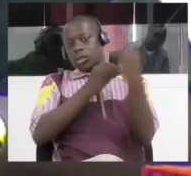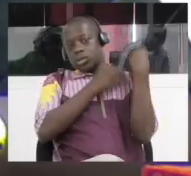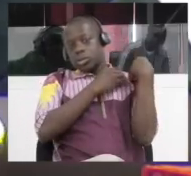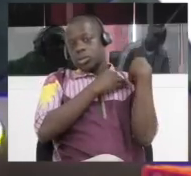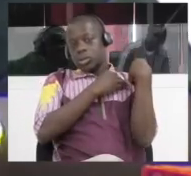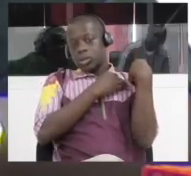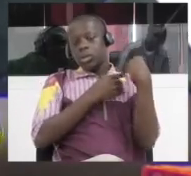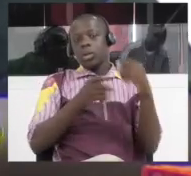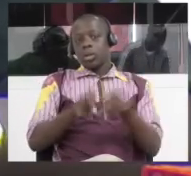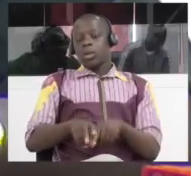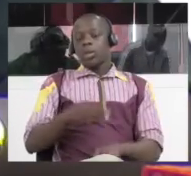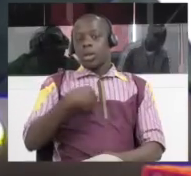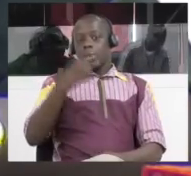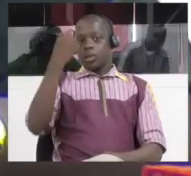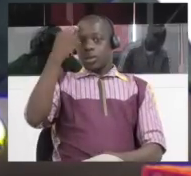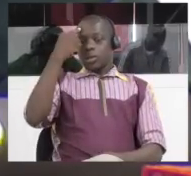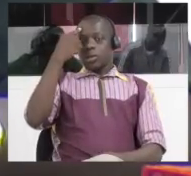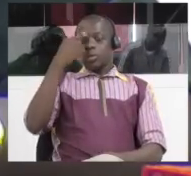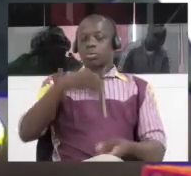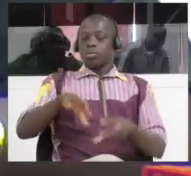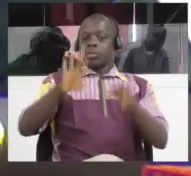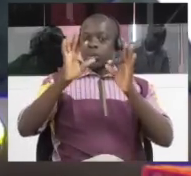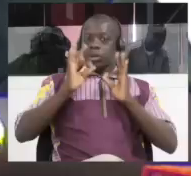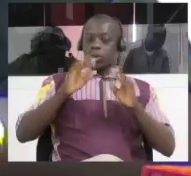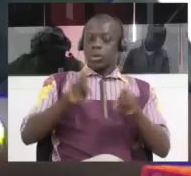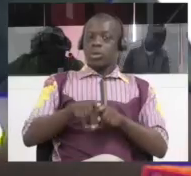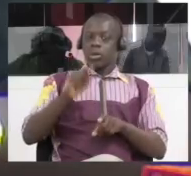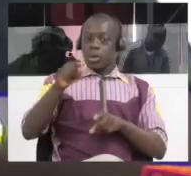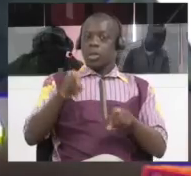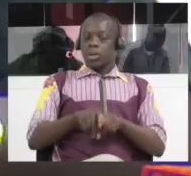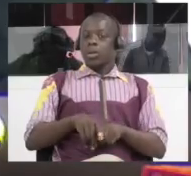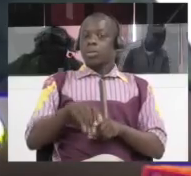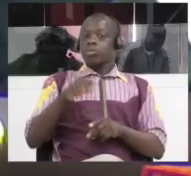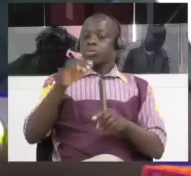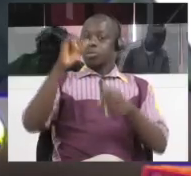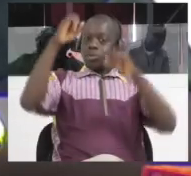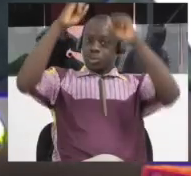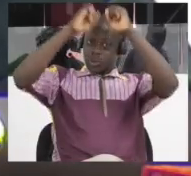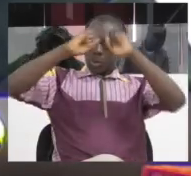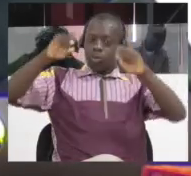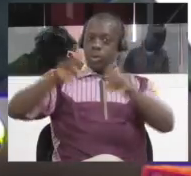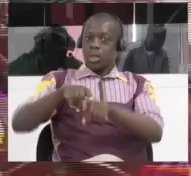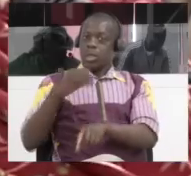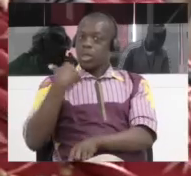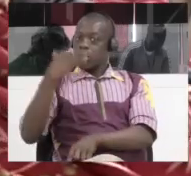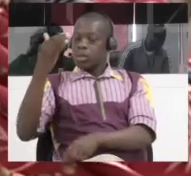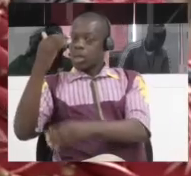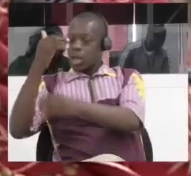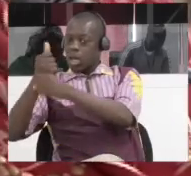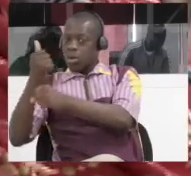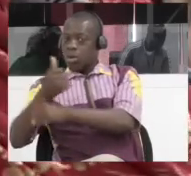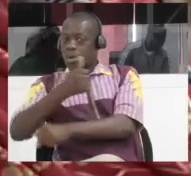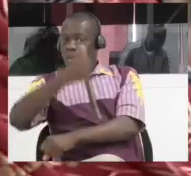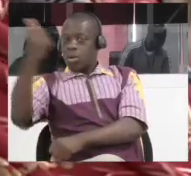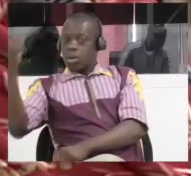think I would take it that, you know, if a sovereign state requires assistance from another sovereign state, certainly you will